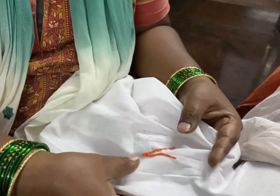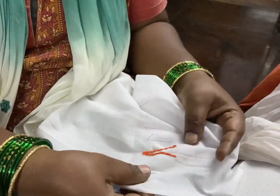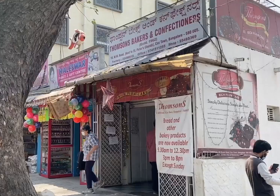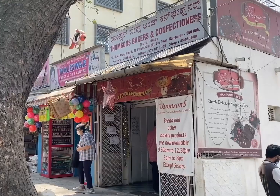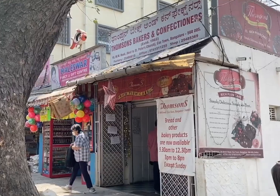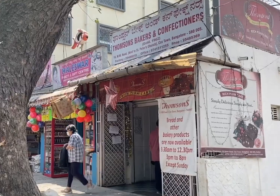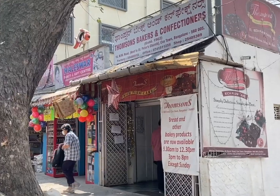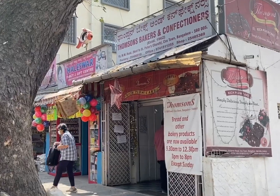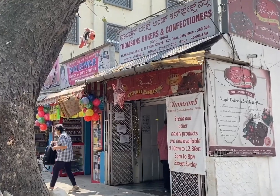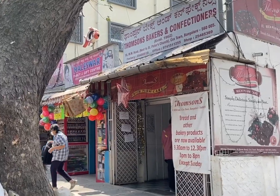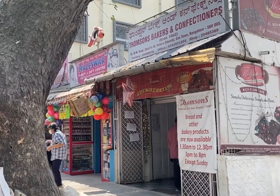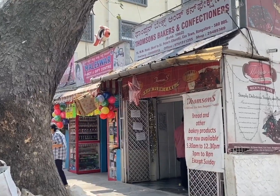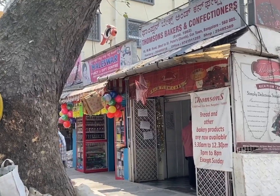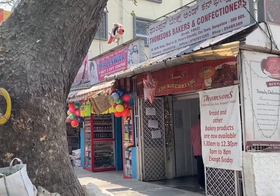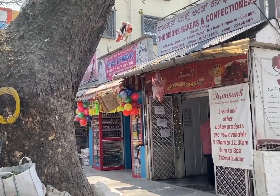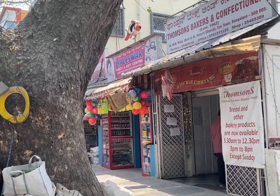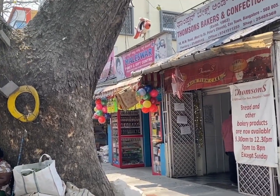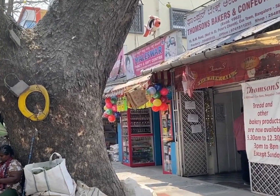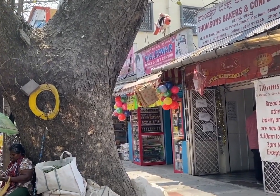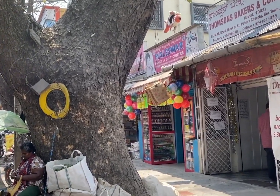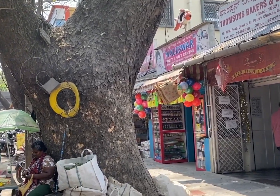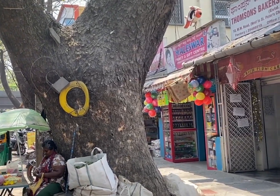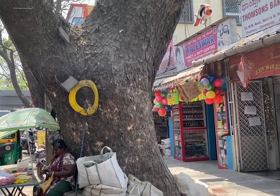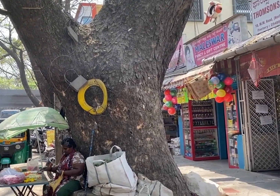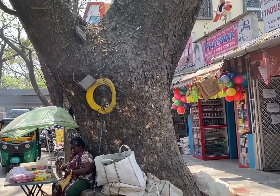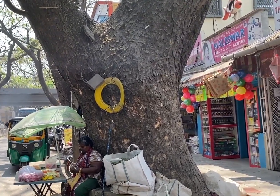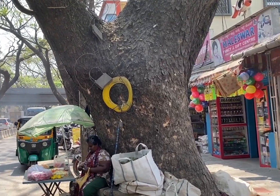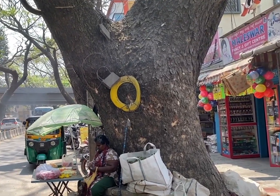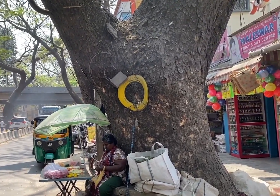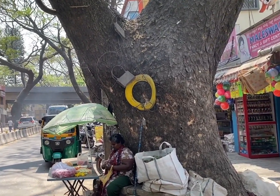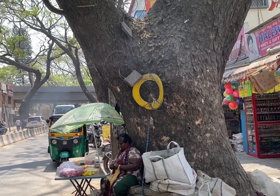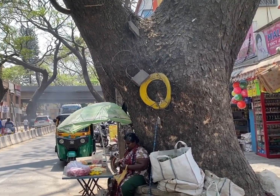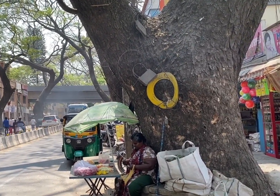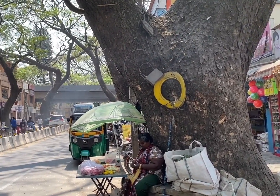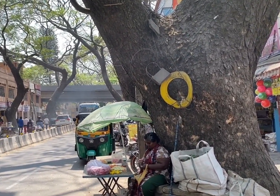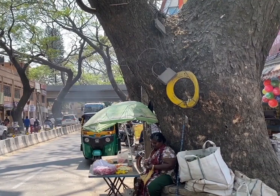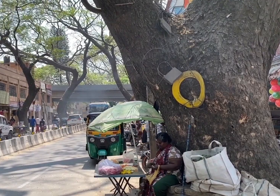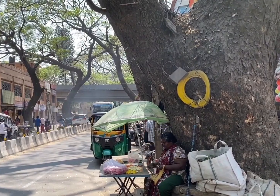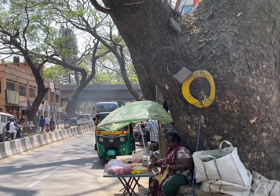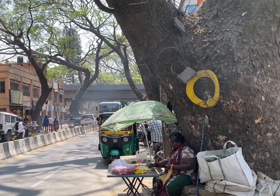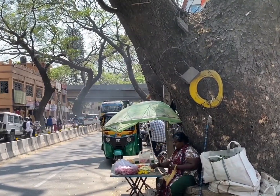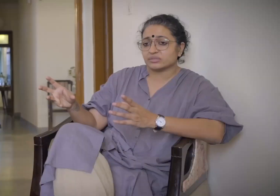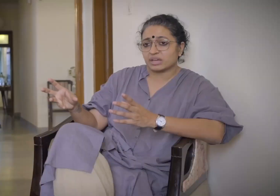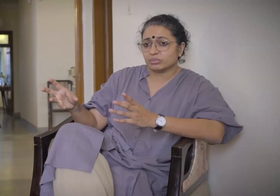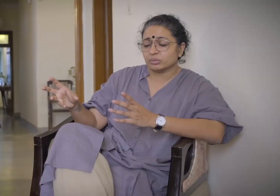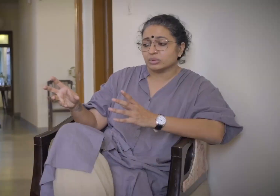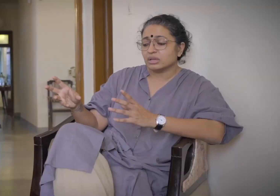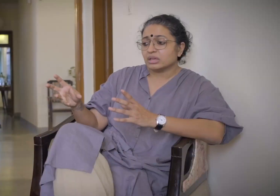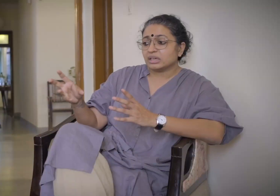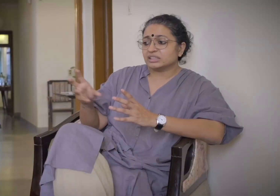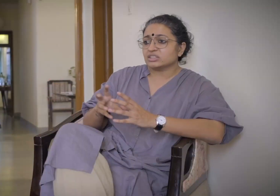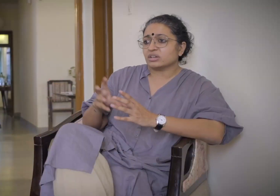Things cannot change overnight. For example, if mental health has very strong roots of having a certain kind of